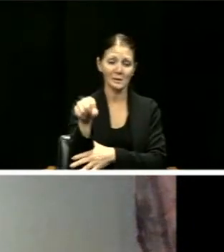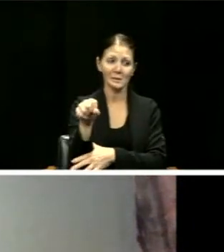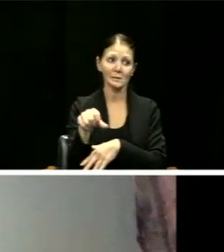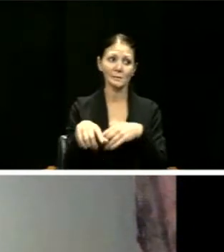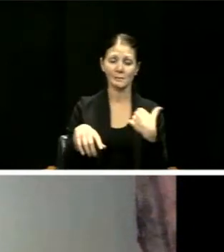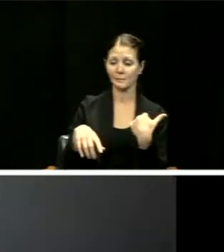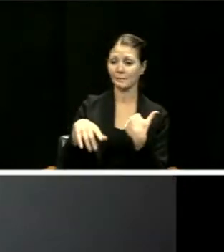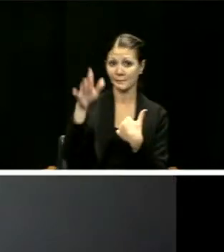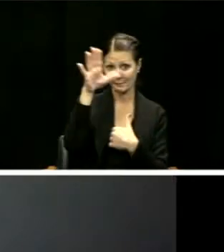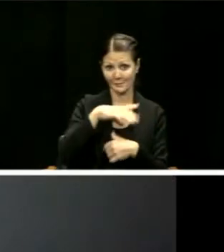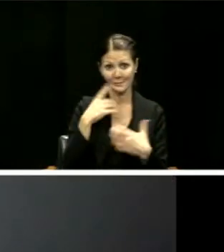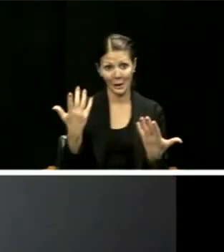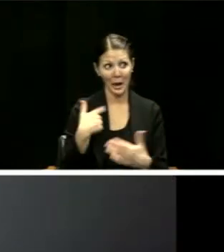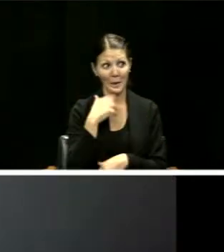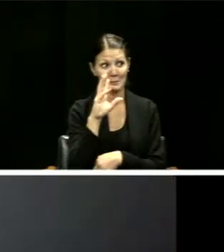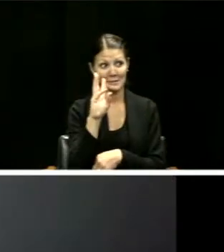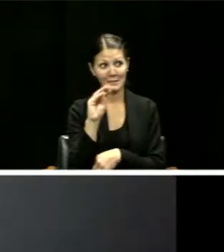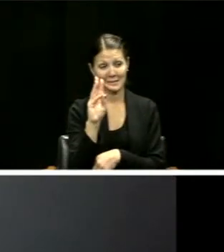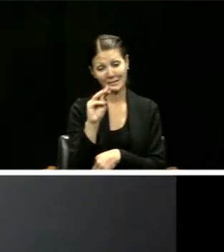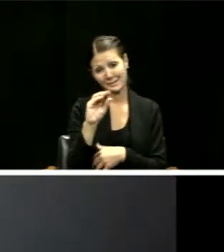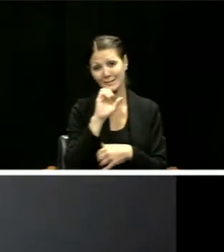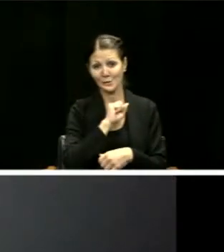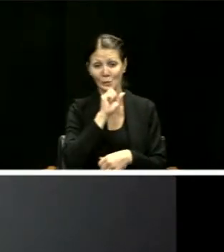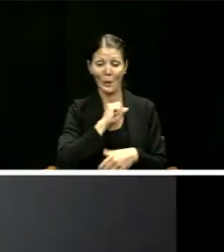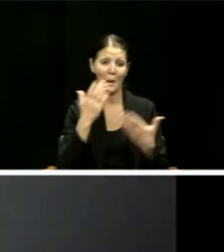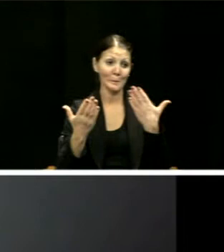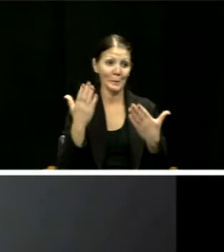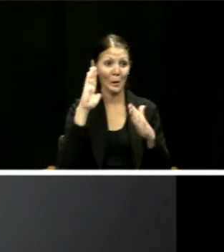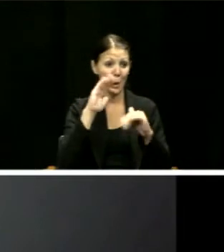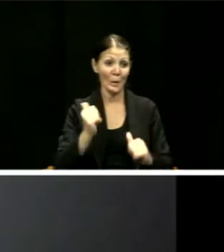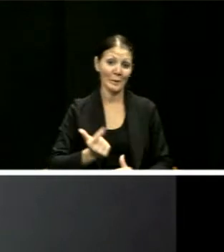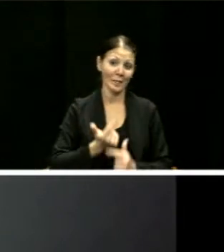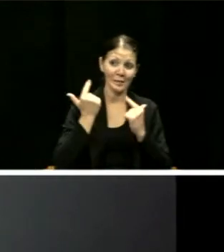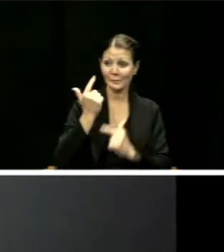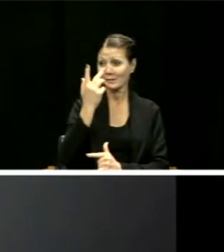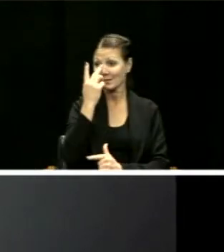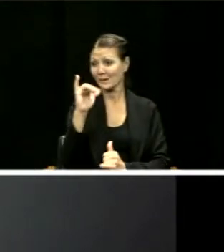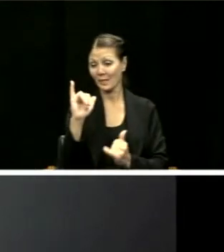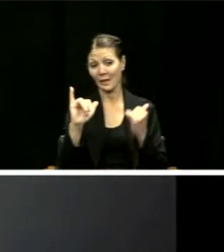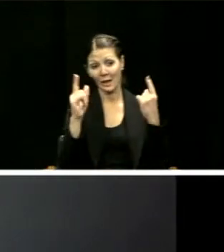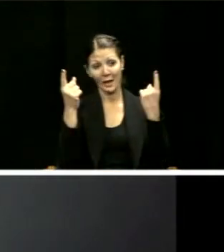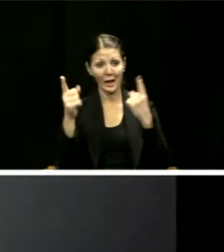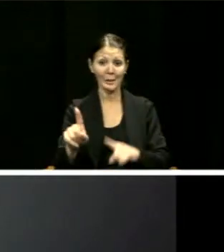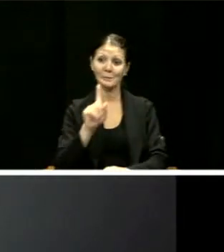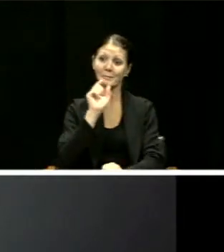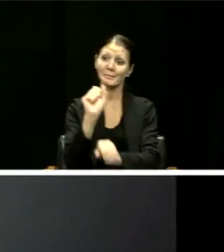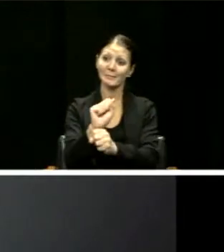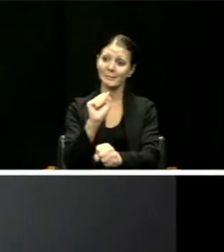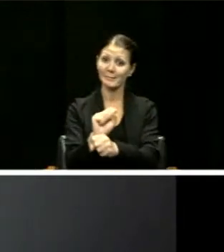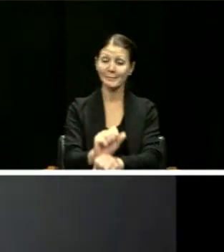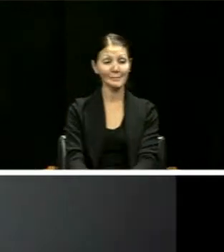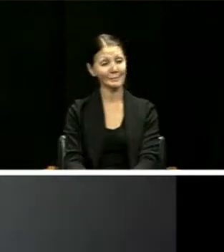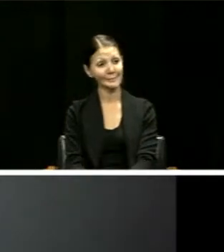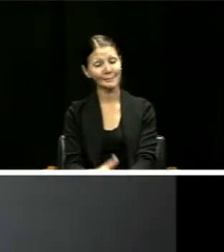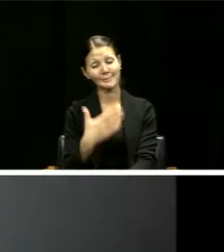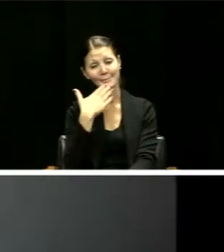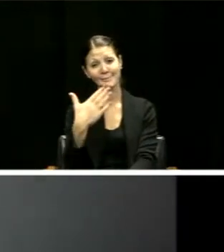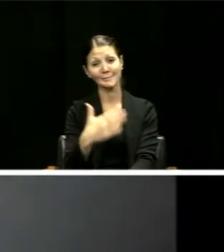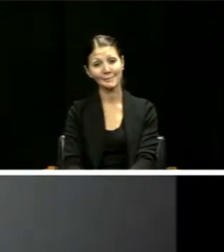Okay, well, I'm 60 years old, so I guess maybe I'll live to see the final result of what happens. Thanks.